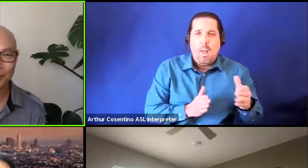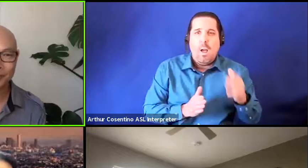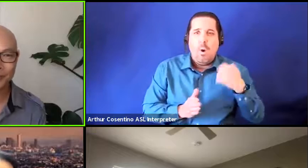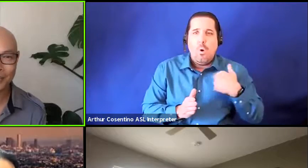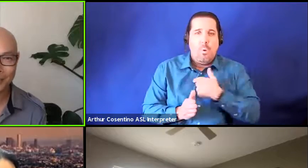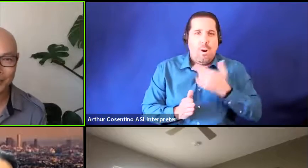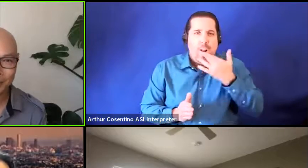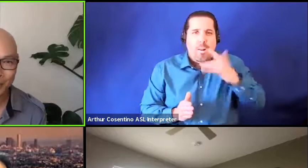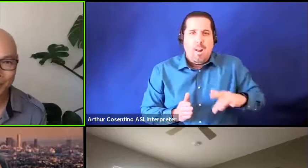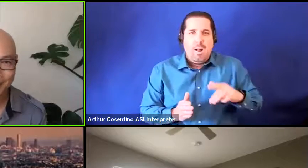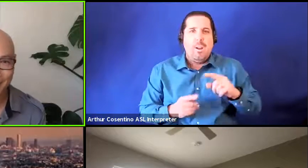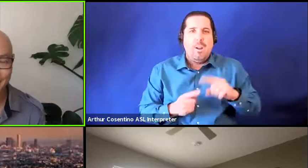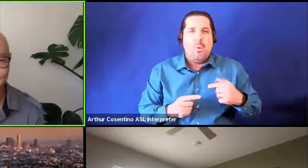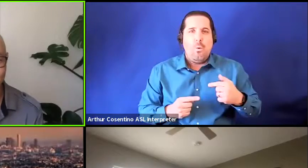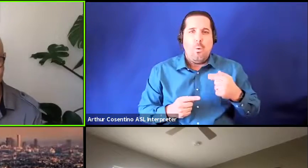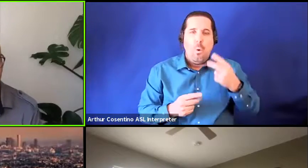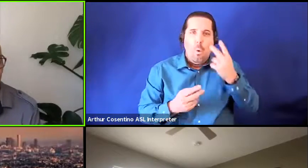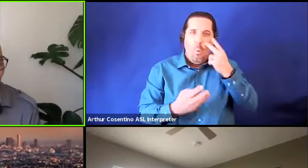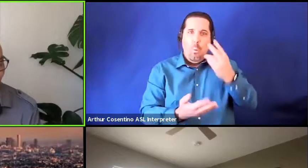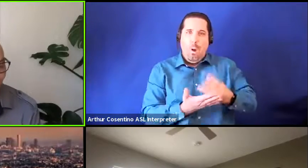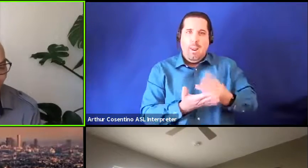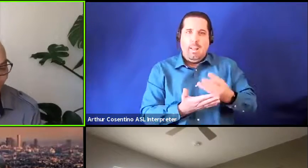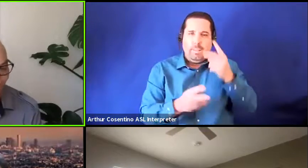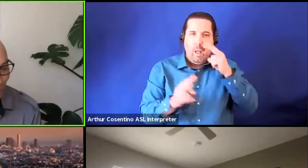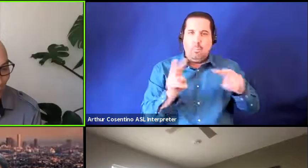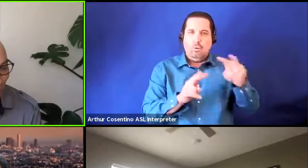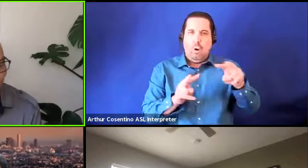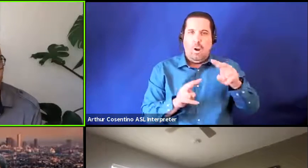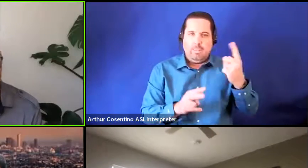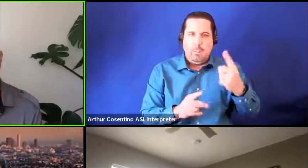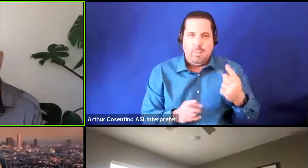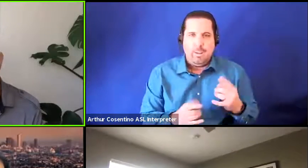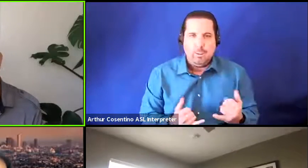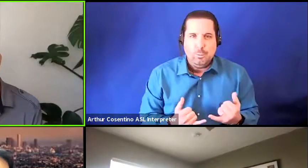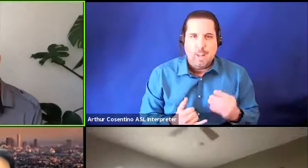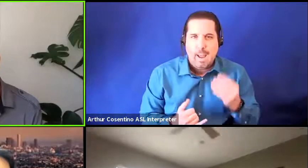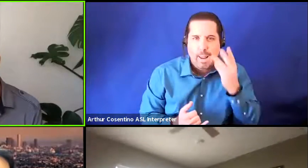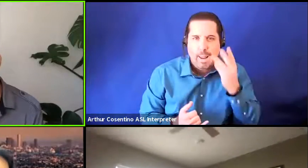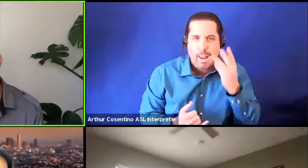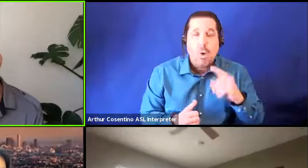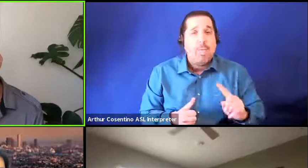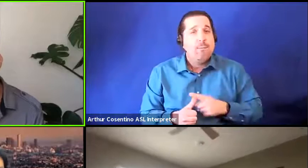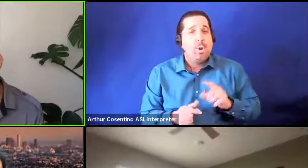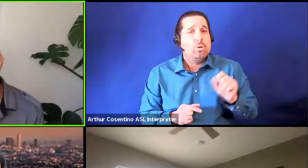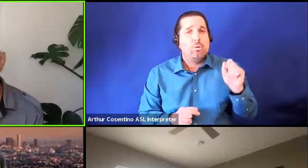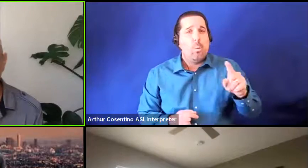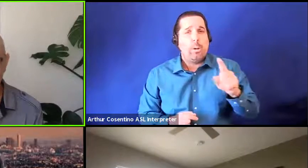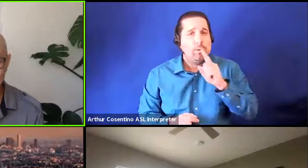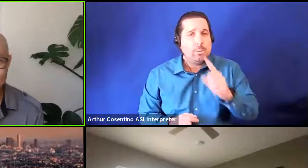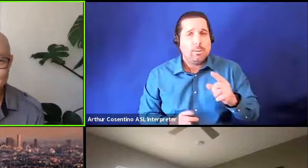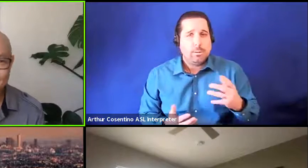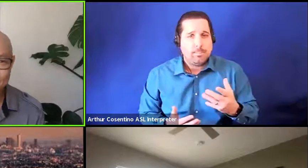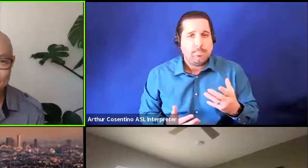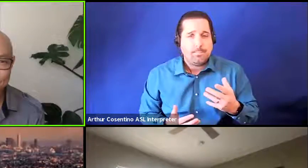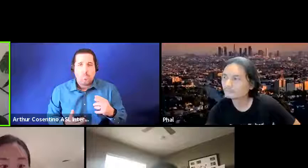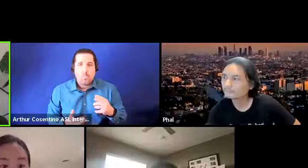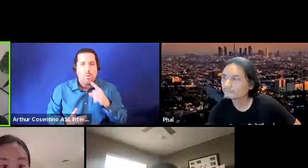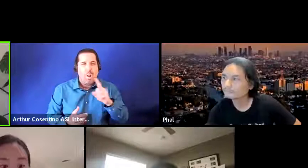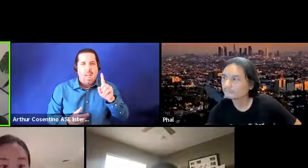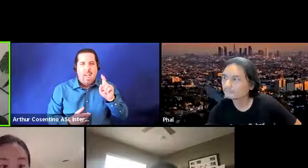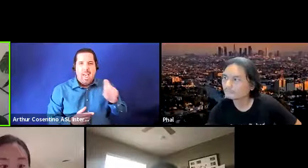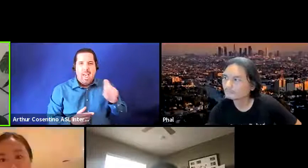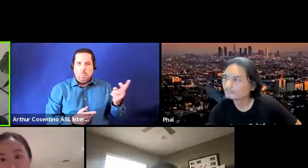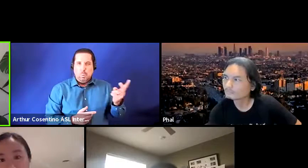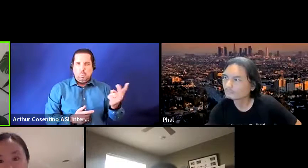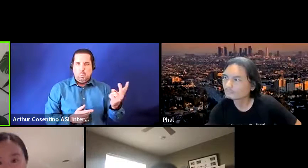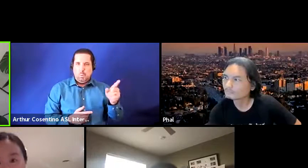to witness and observe today and experience. So the first question, and we're only gonna ask 2 before we start